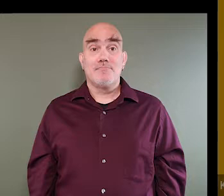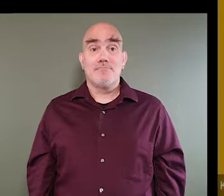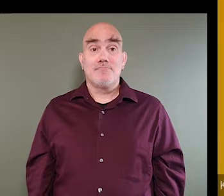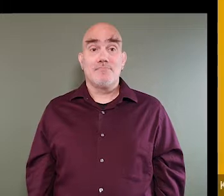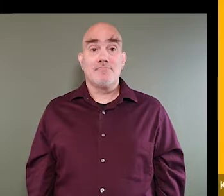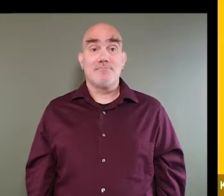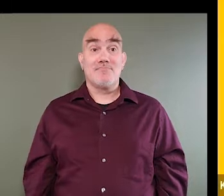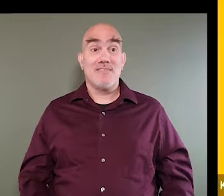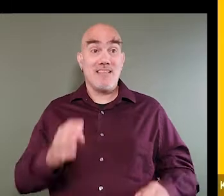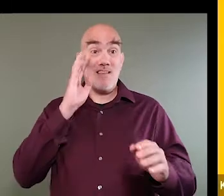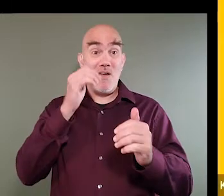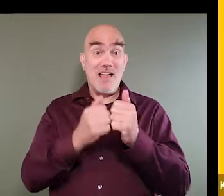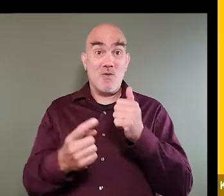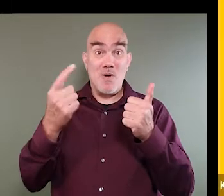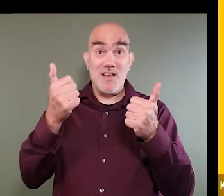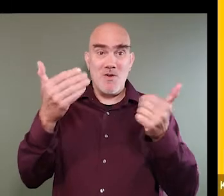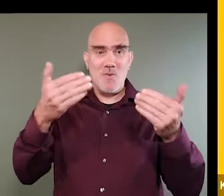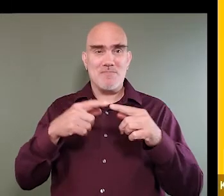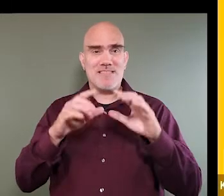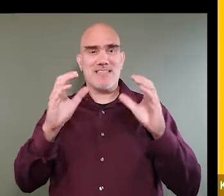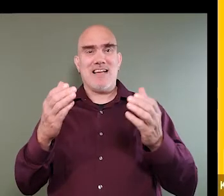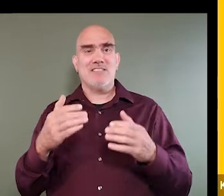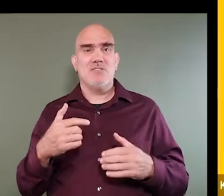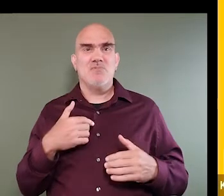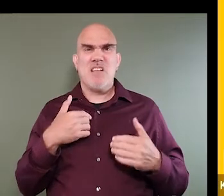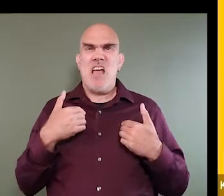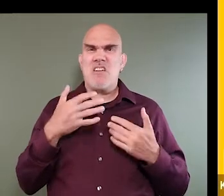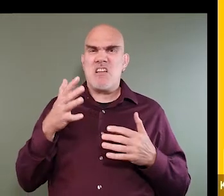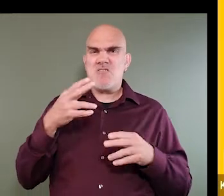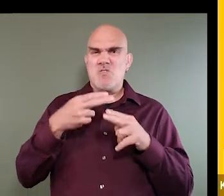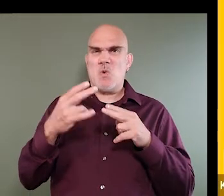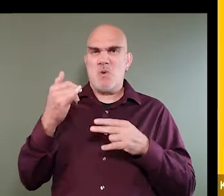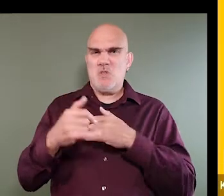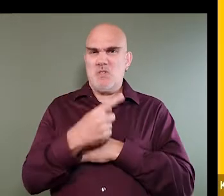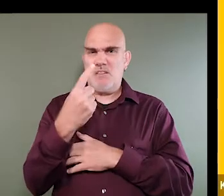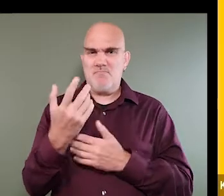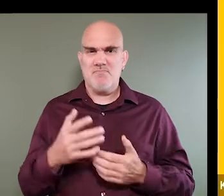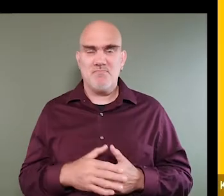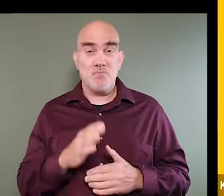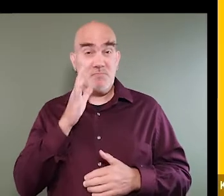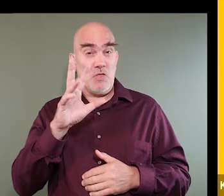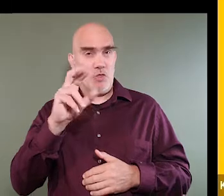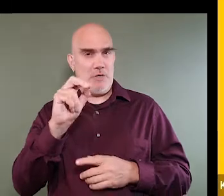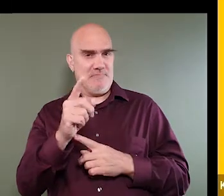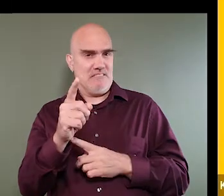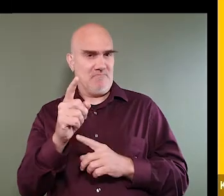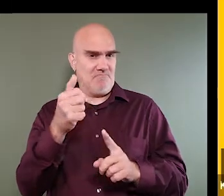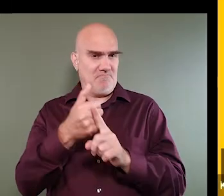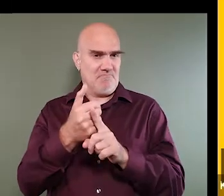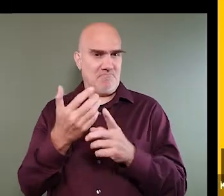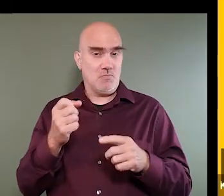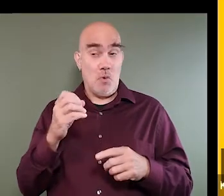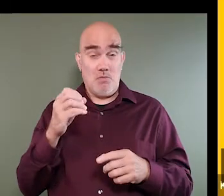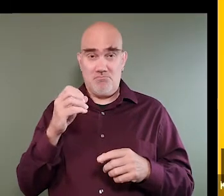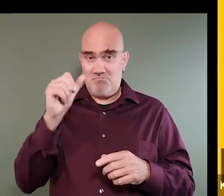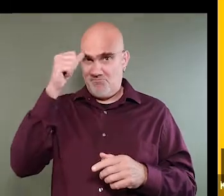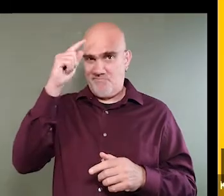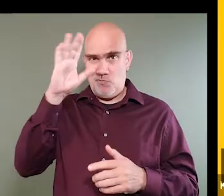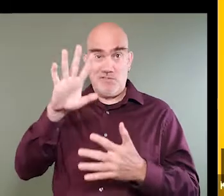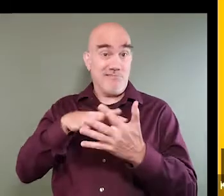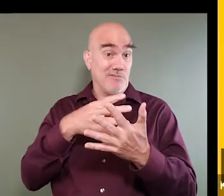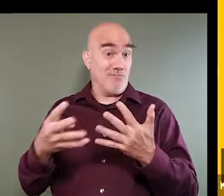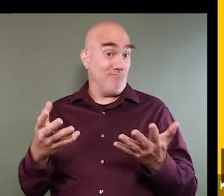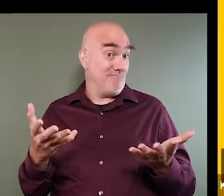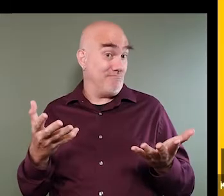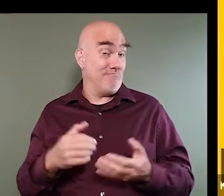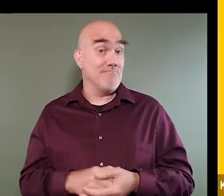Hello everybody, welcome to class. We've got a bit of a shorter one today. It's going to be 30 minutes, so you keep that in